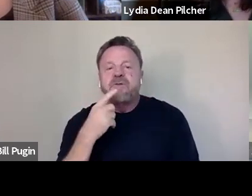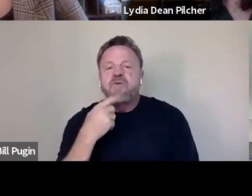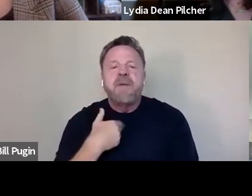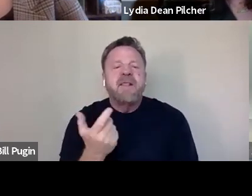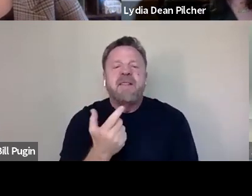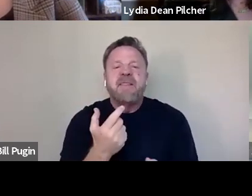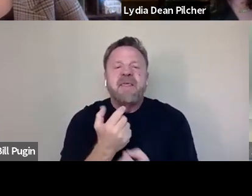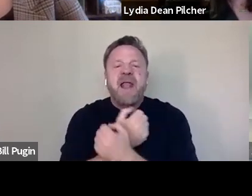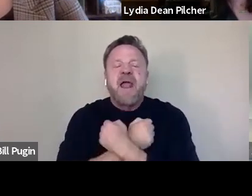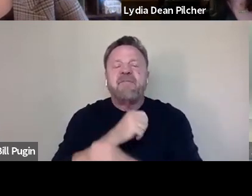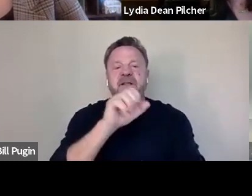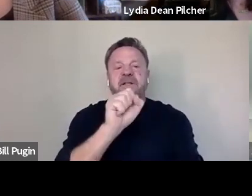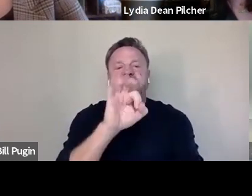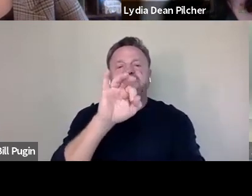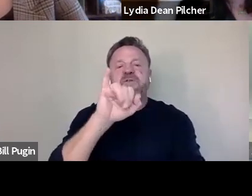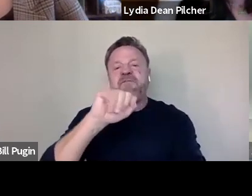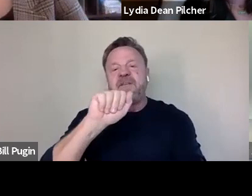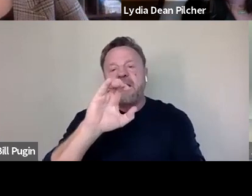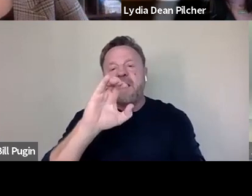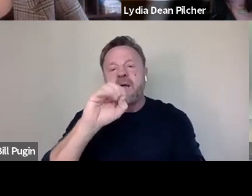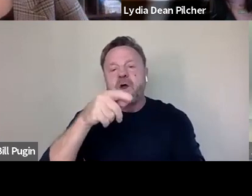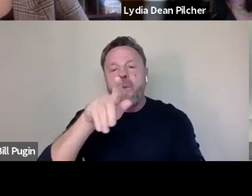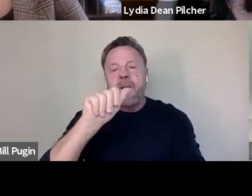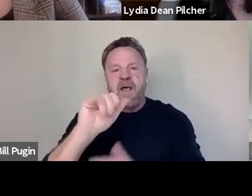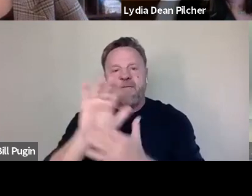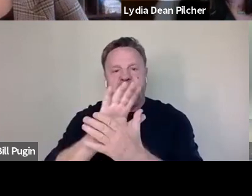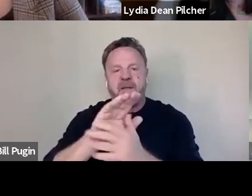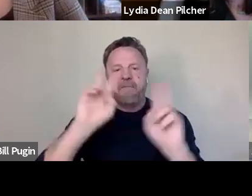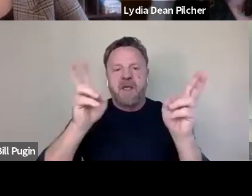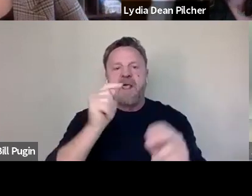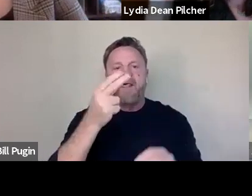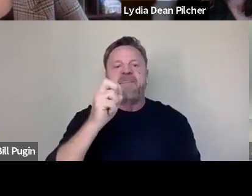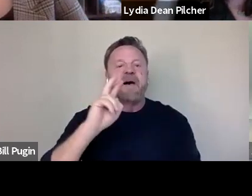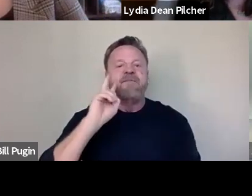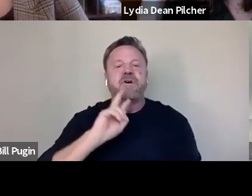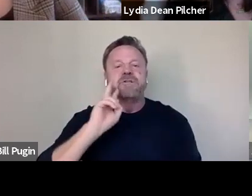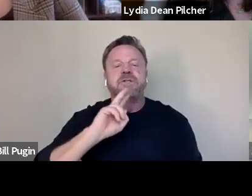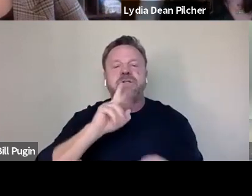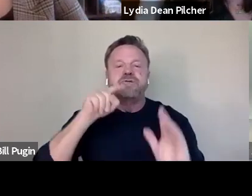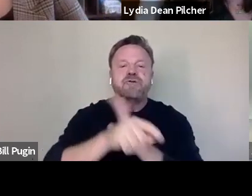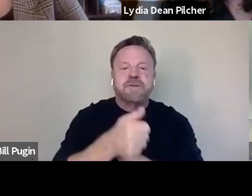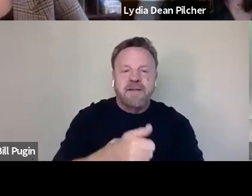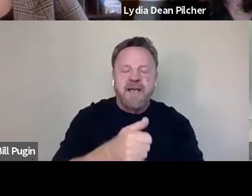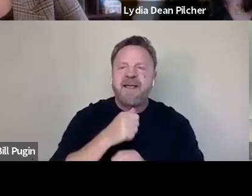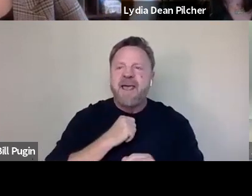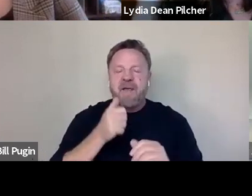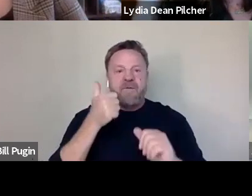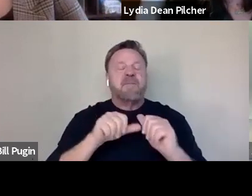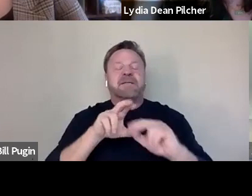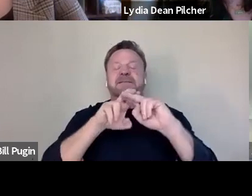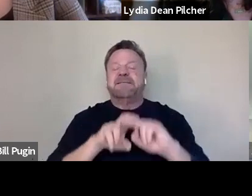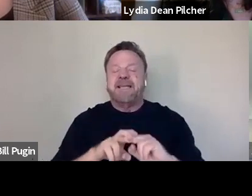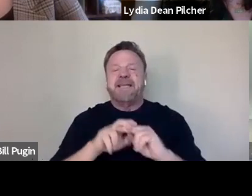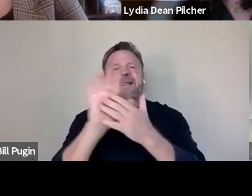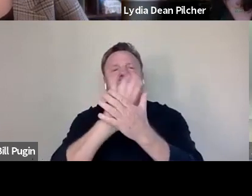Sofia Coppola's film, The Virgin Suicides. And I have to say, when I sat in a screening room in Cannes when it was